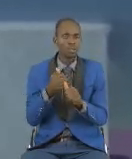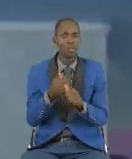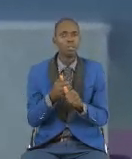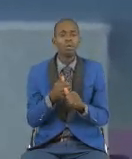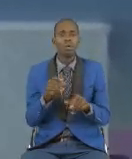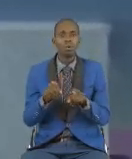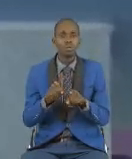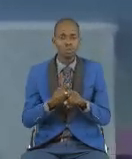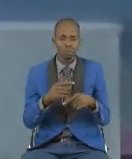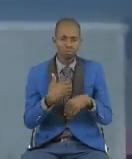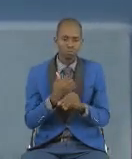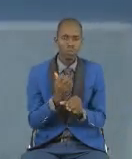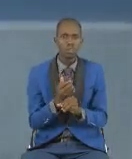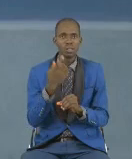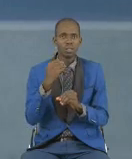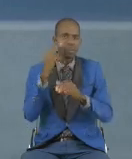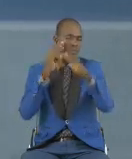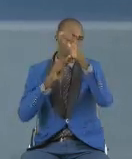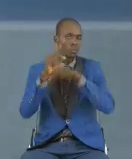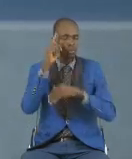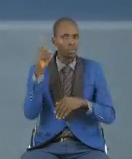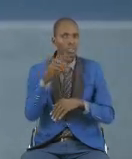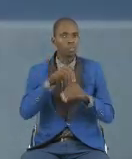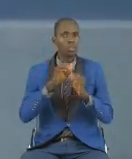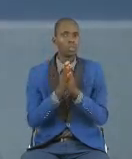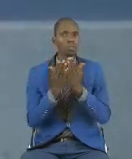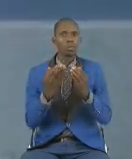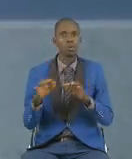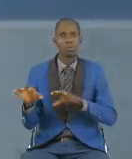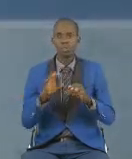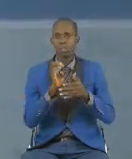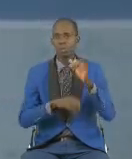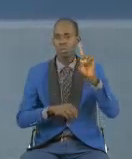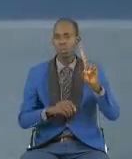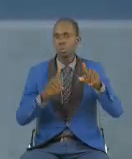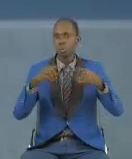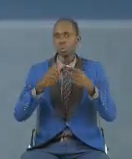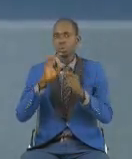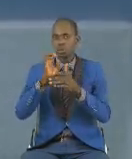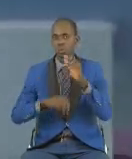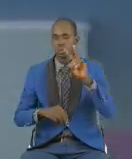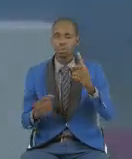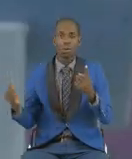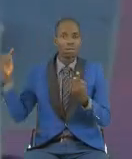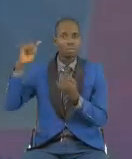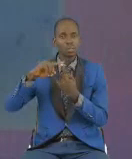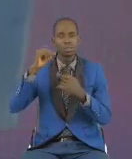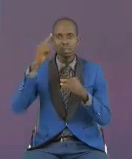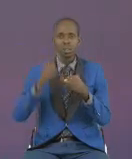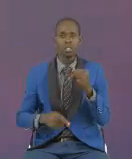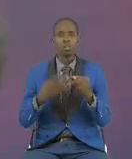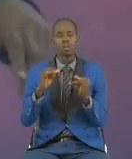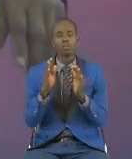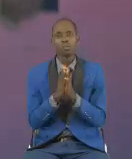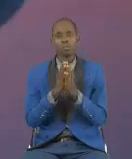them in Acts chapter 1, and then you go to chapter 2, and then to the end of the Acts of the Apostles,